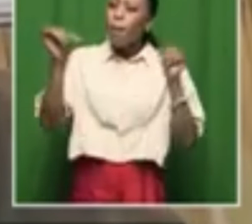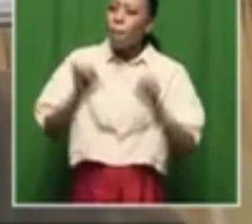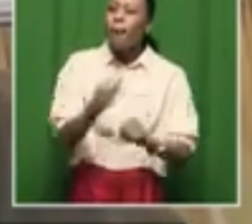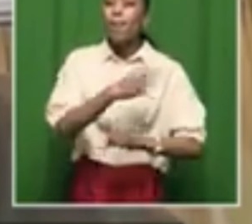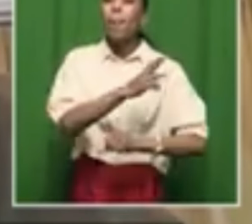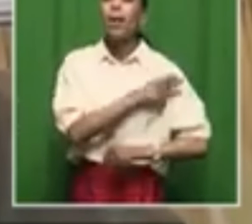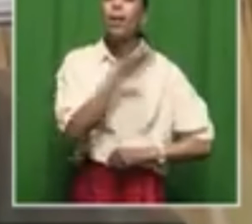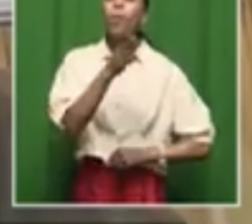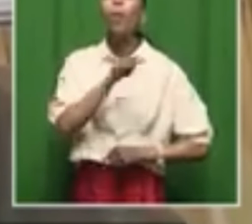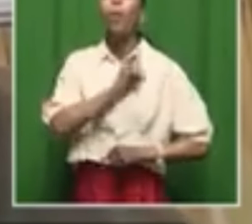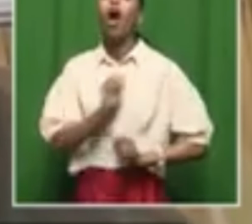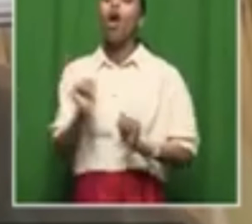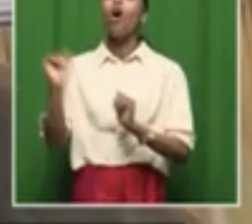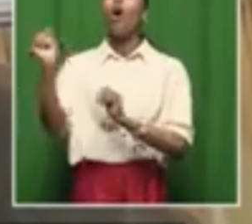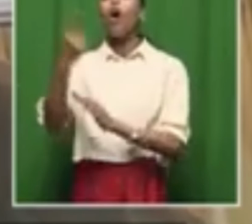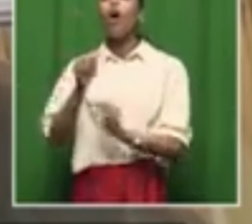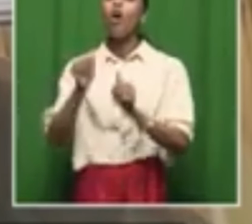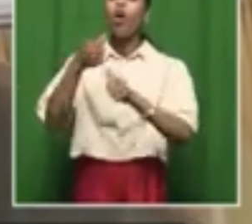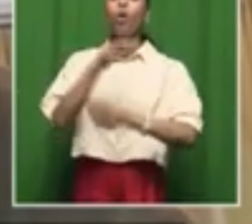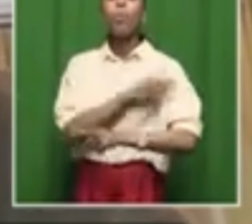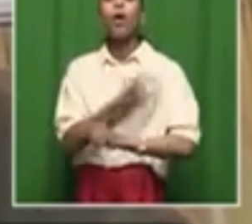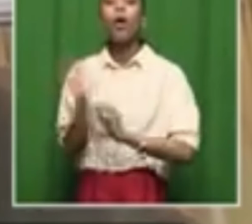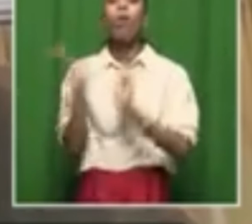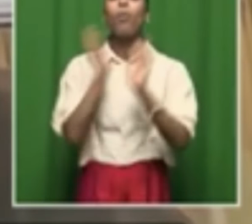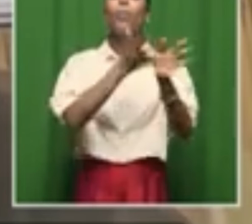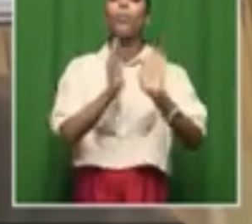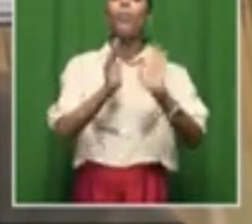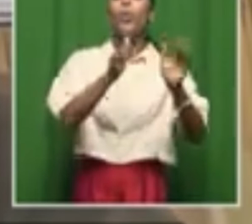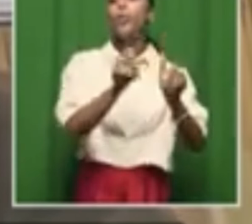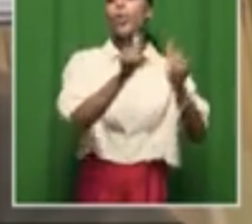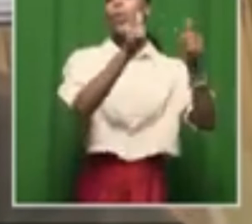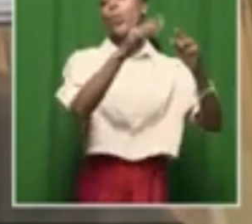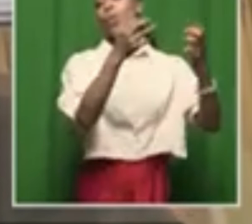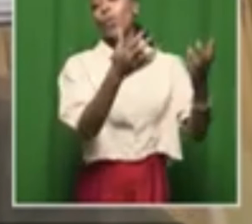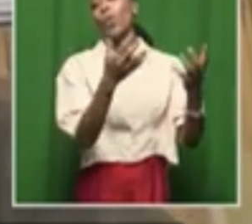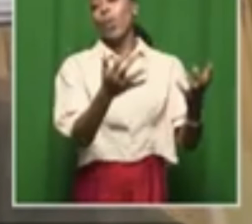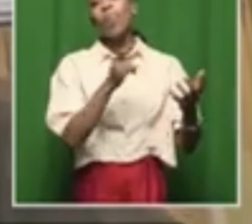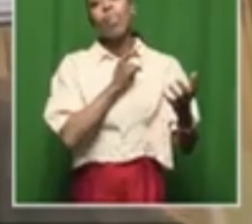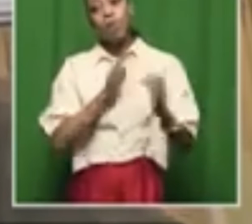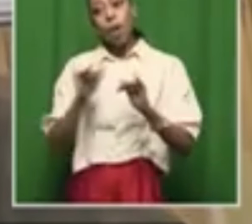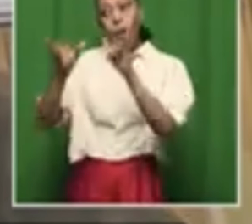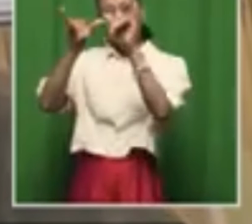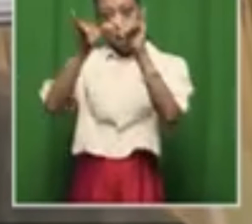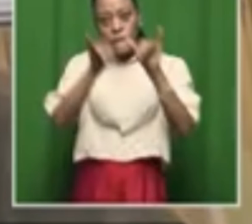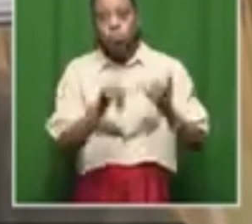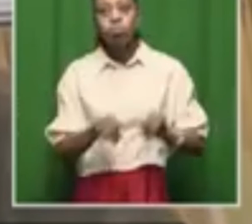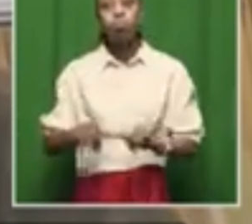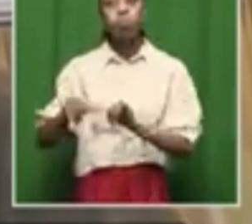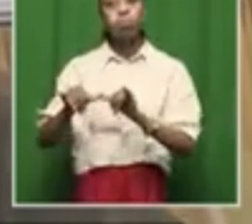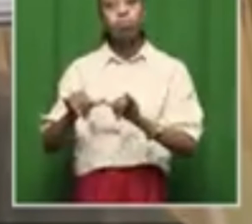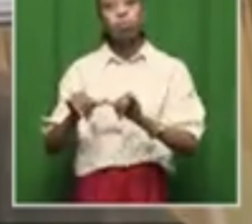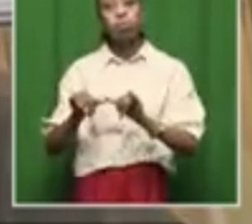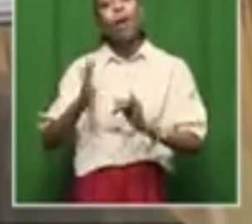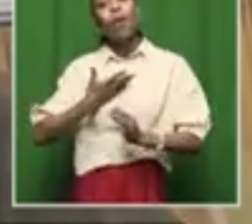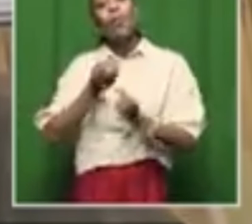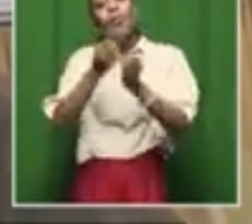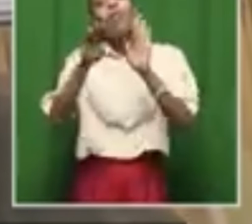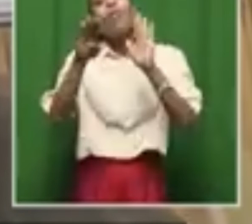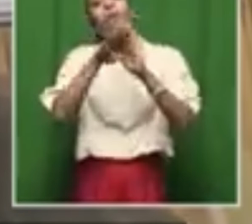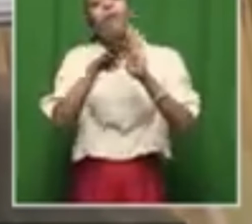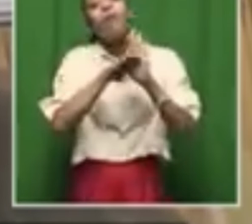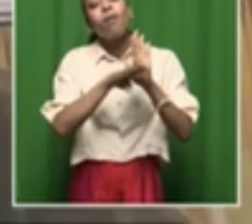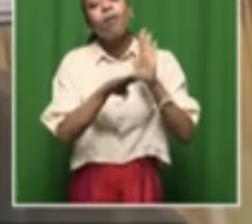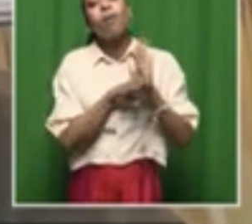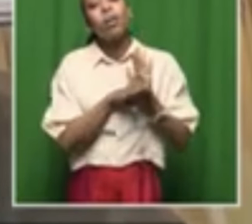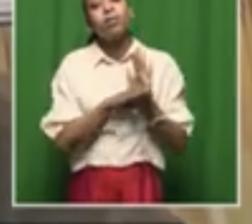because all the good managers will run where resources are. And that's why we want to equalize the resources. But I want to give you a list